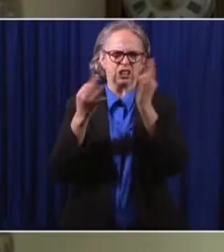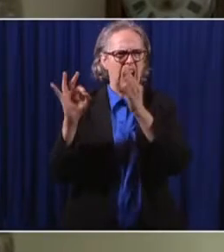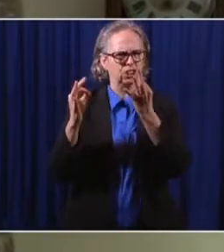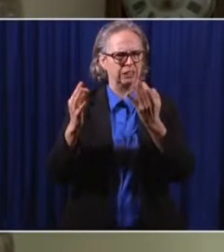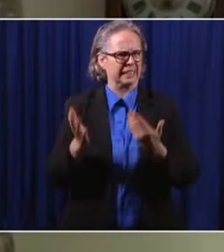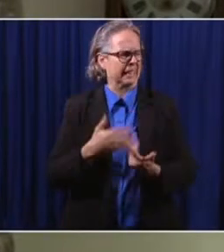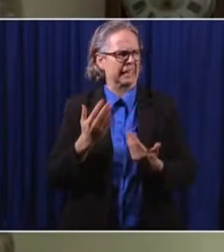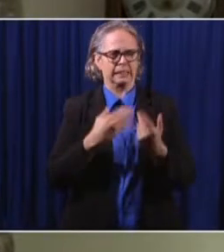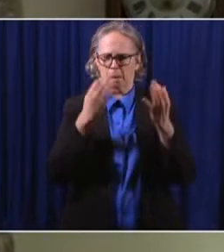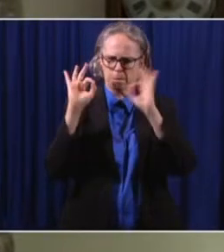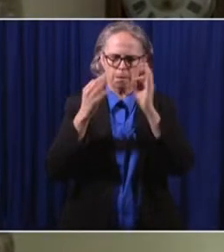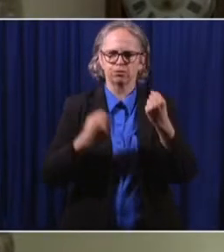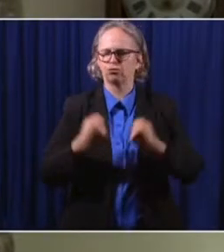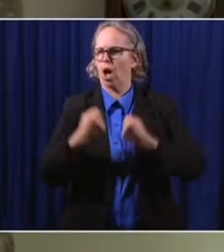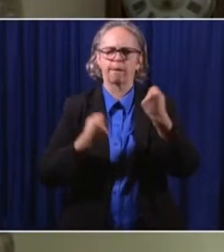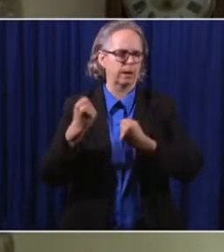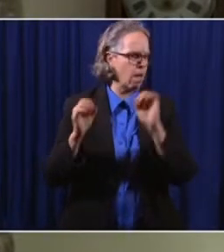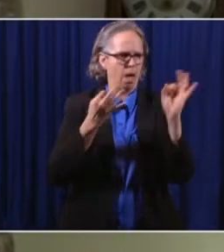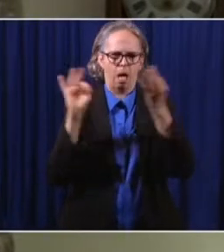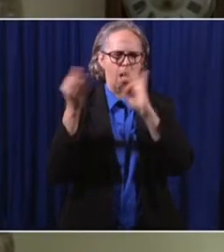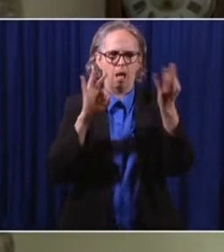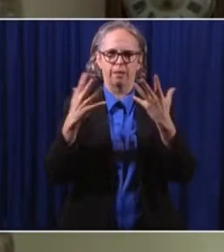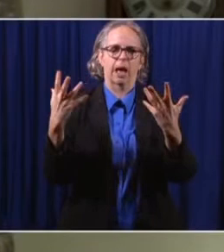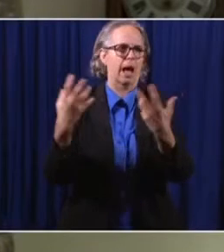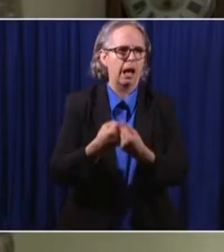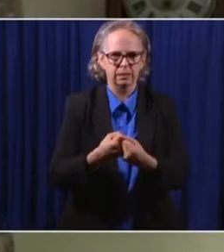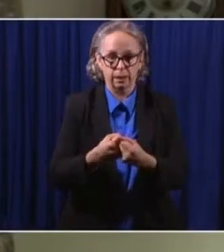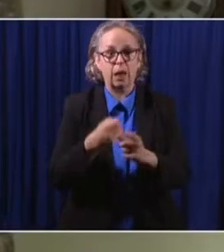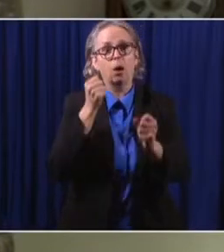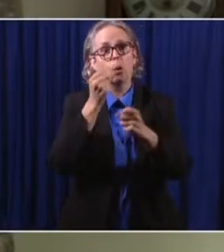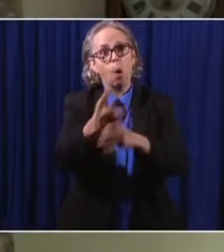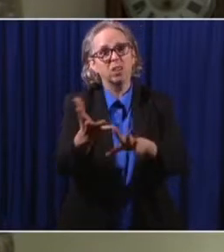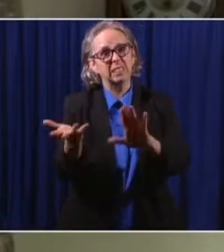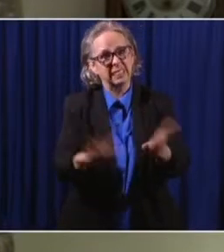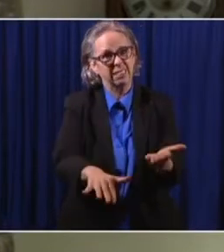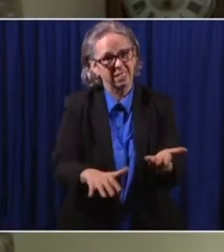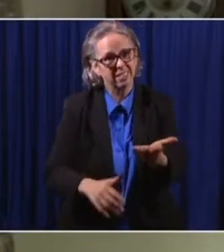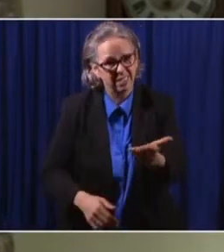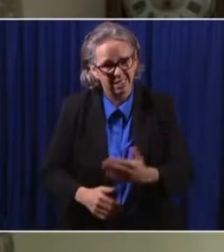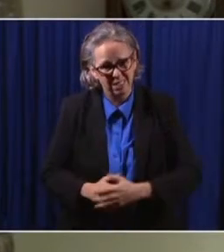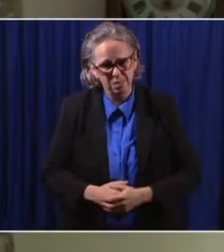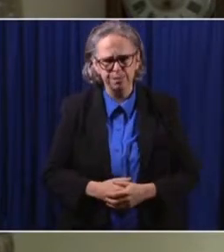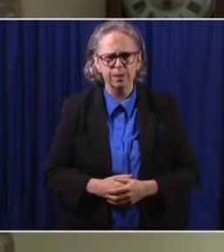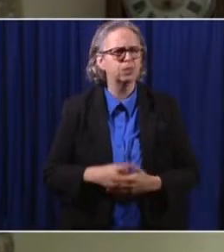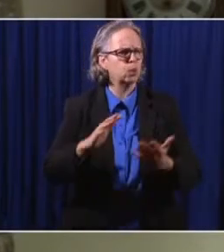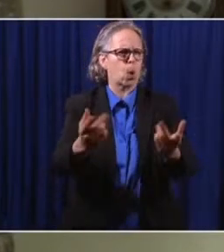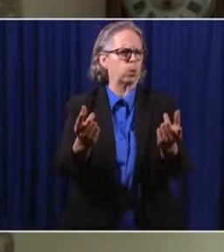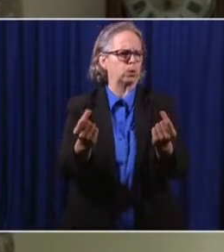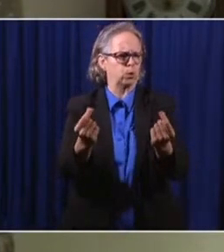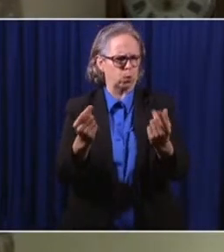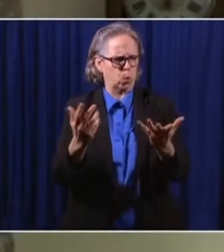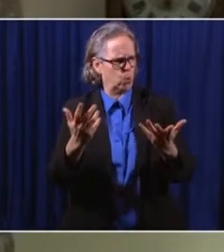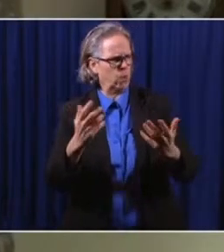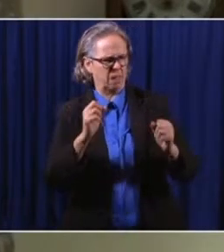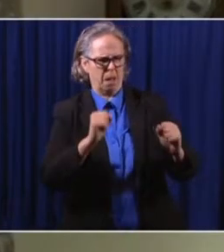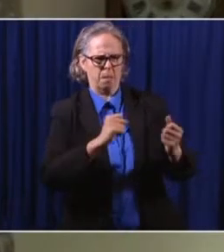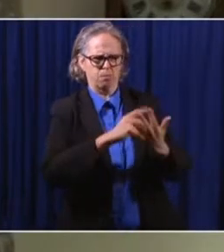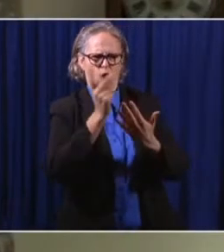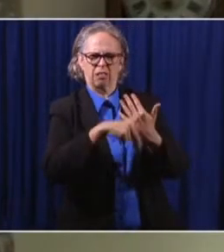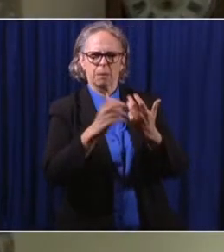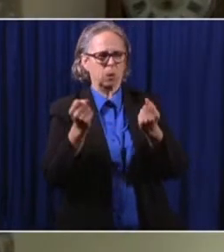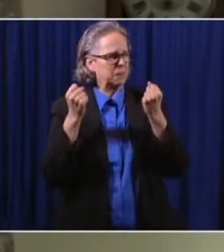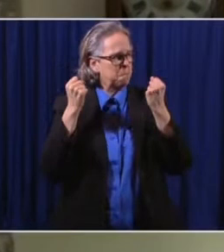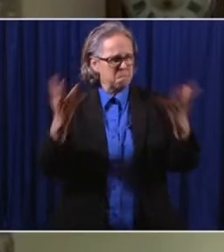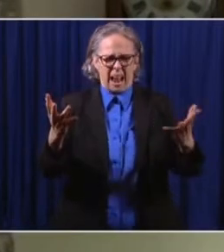fatalities, we've created several distracted driving corridors in Ohio, which are high enforcement, low tolerance zones